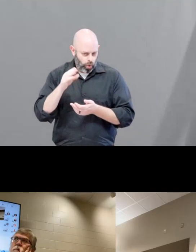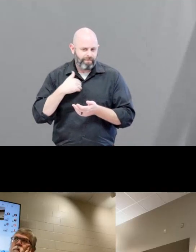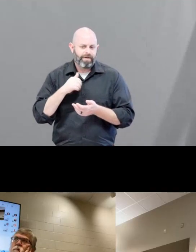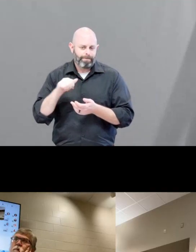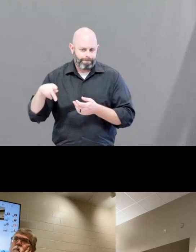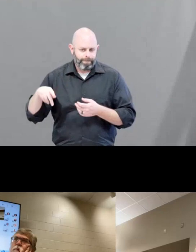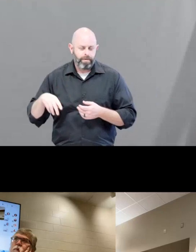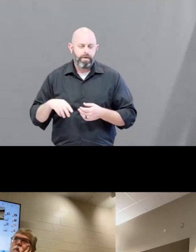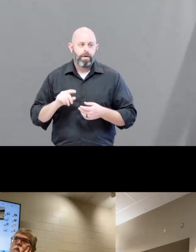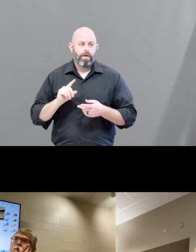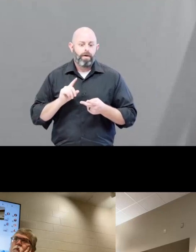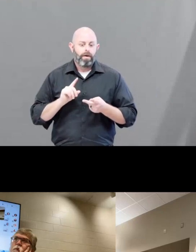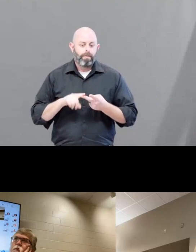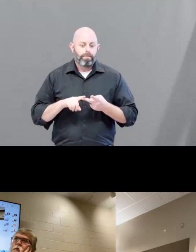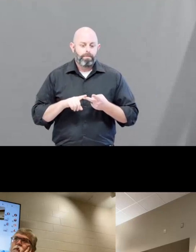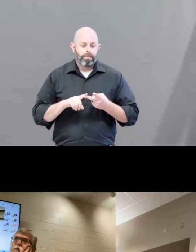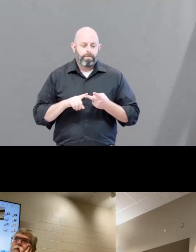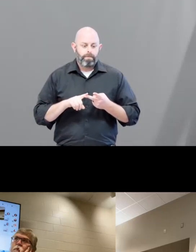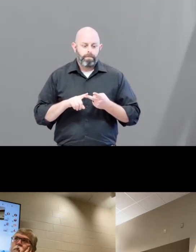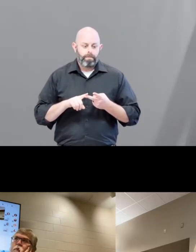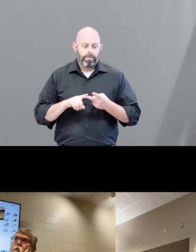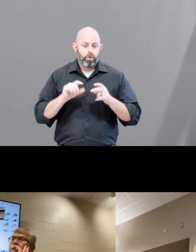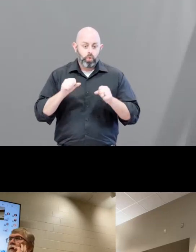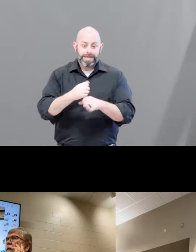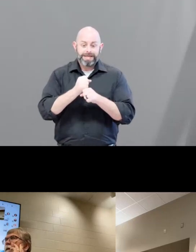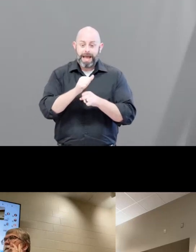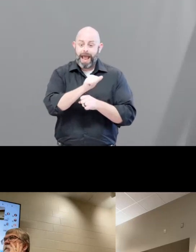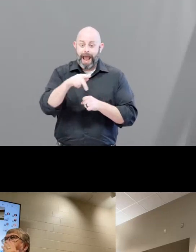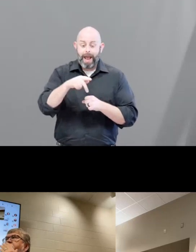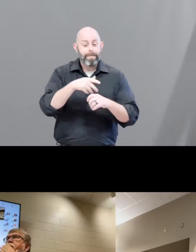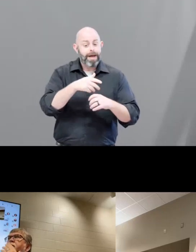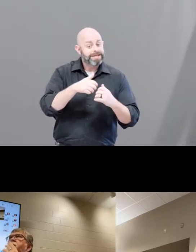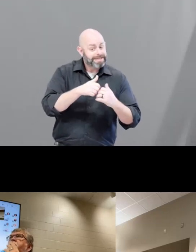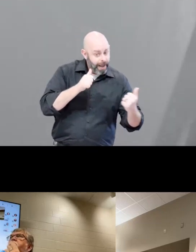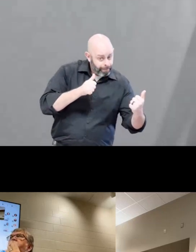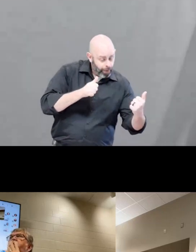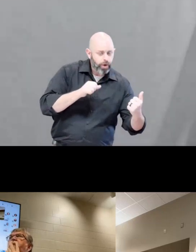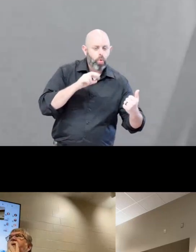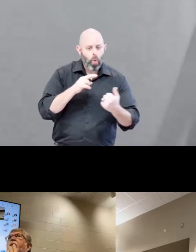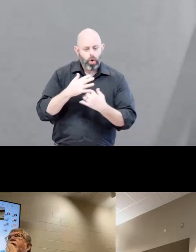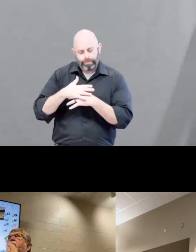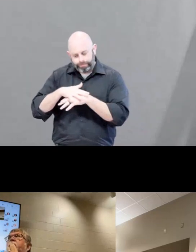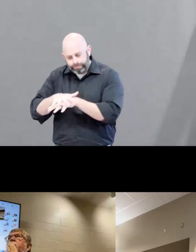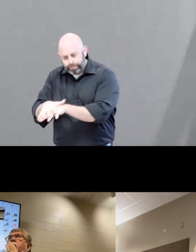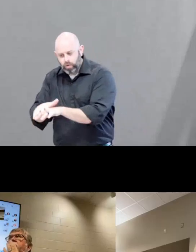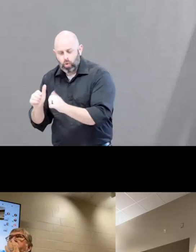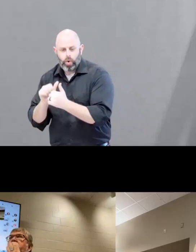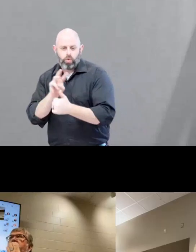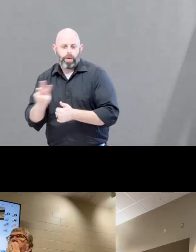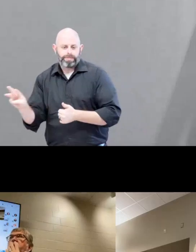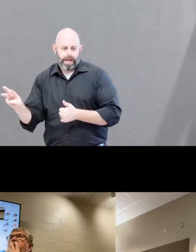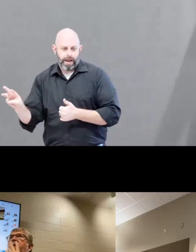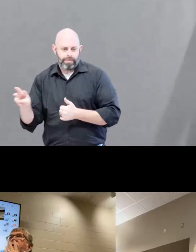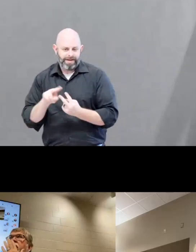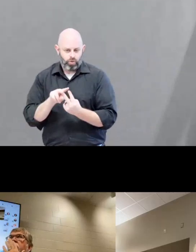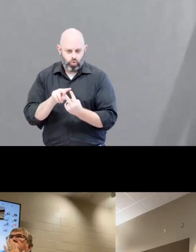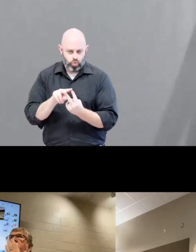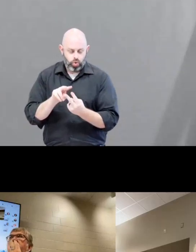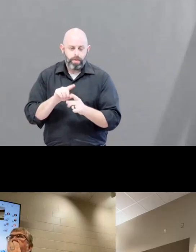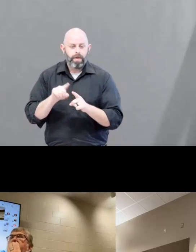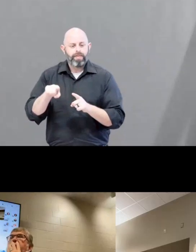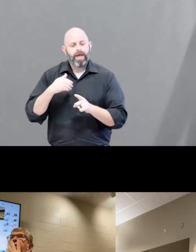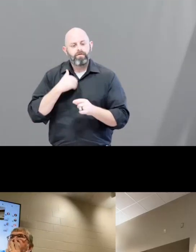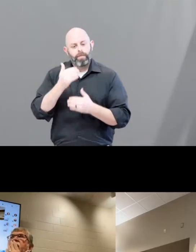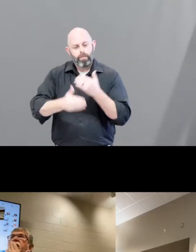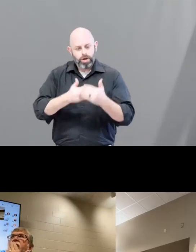have you can actually get it separate or integrate it into the website, but they have a